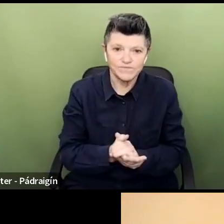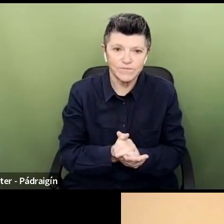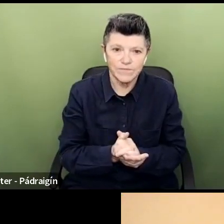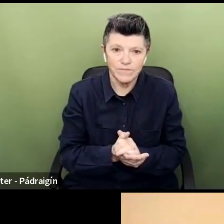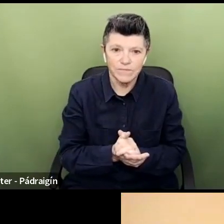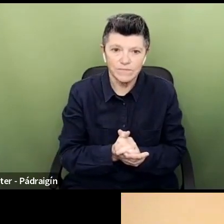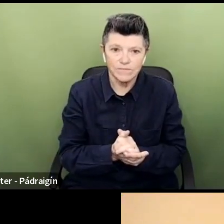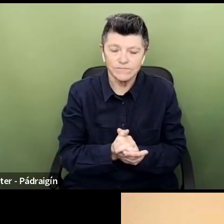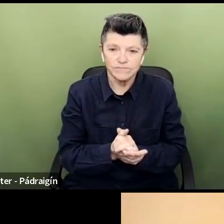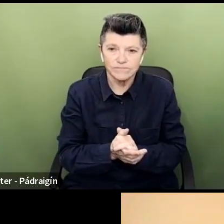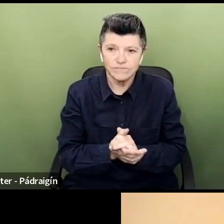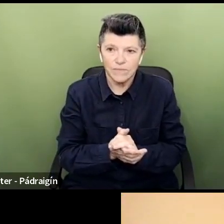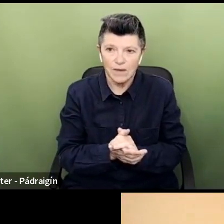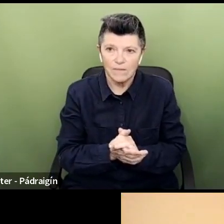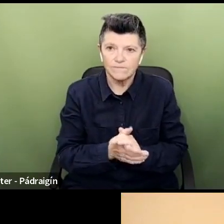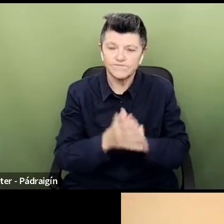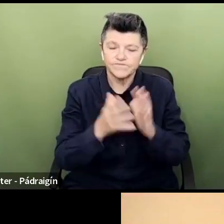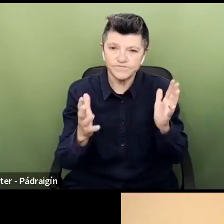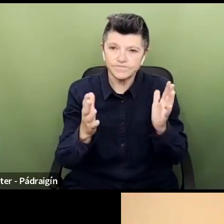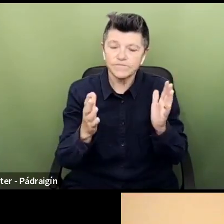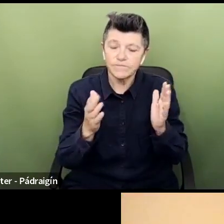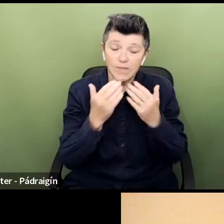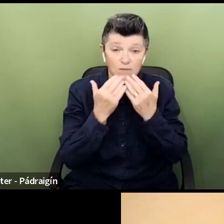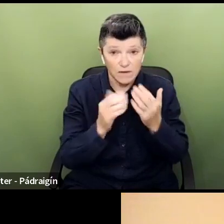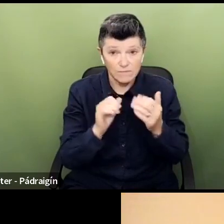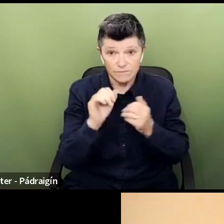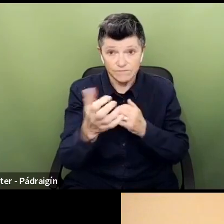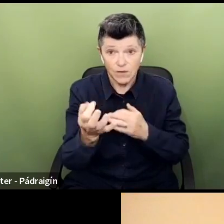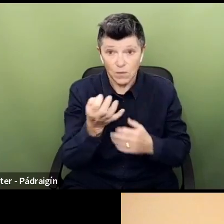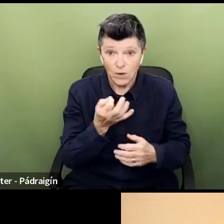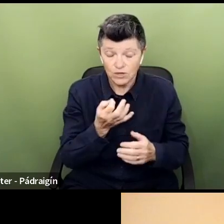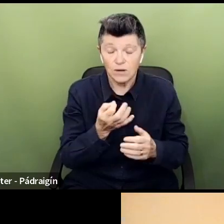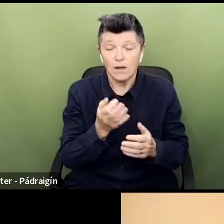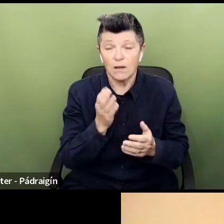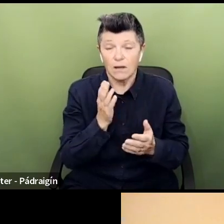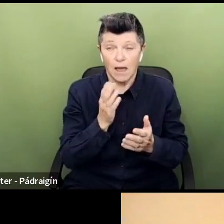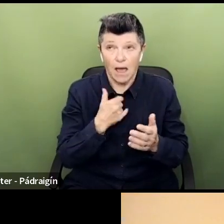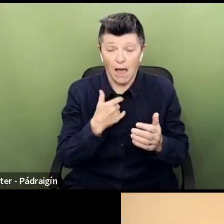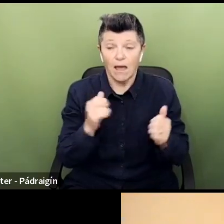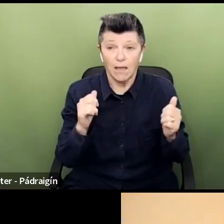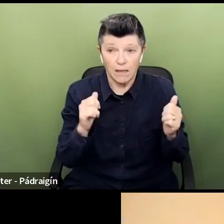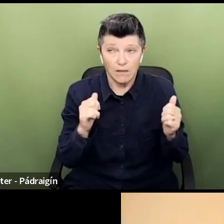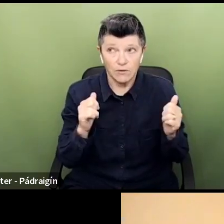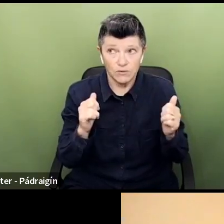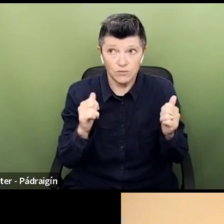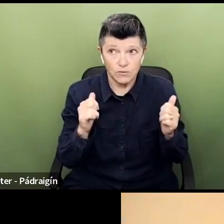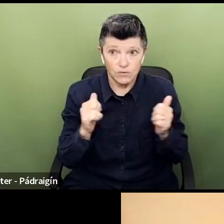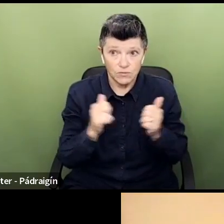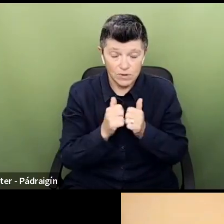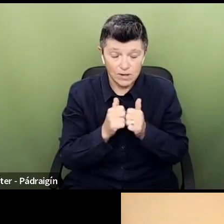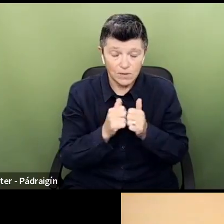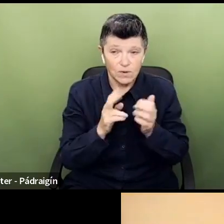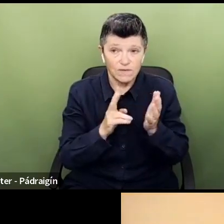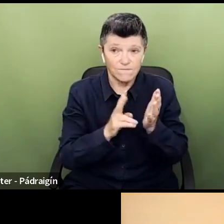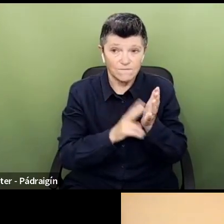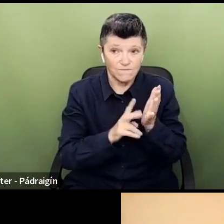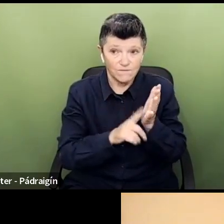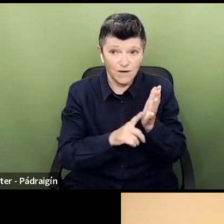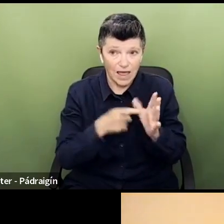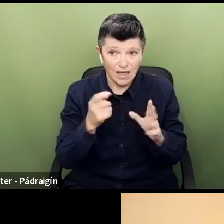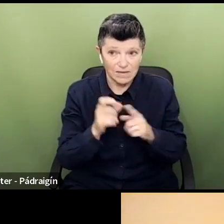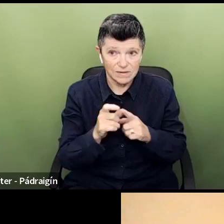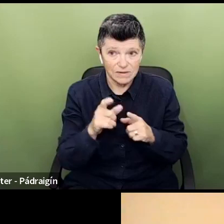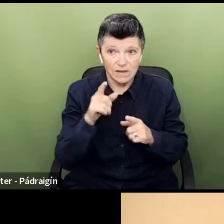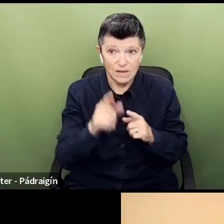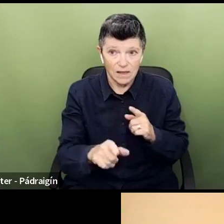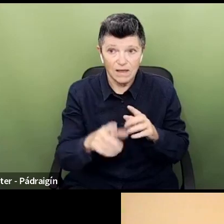Thank you. I very much, actually, thank you for the question. I very much agree with Vlad Zubok's interpretation